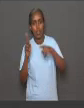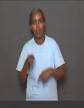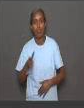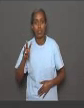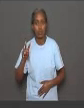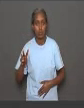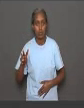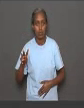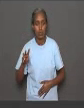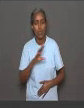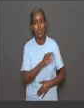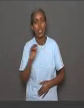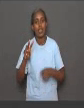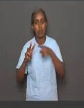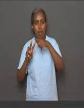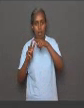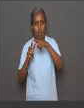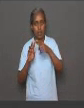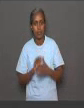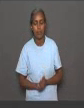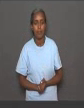2 and pi.